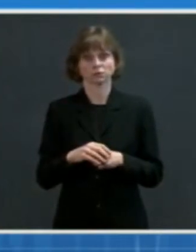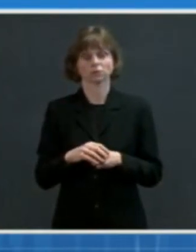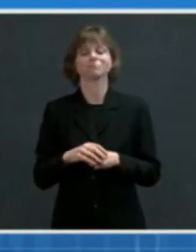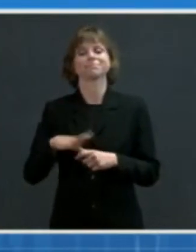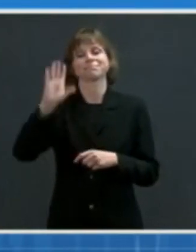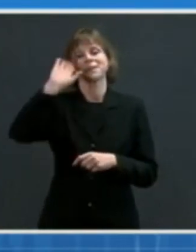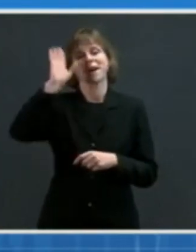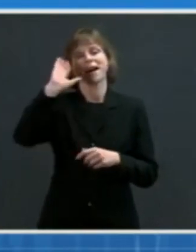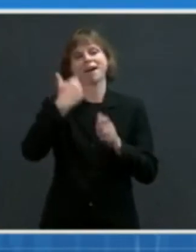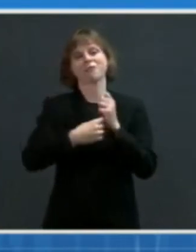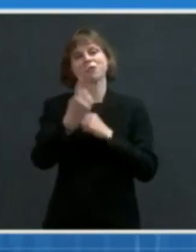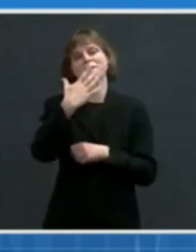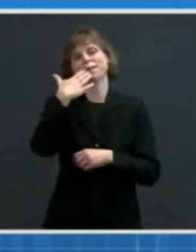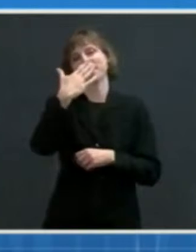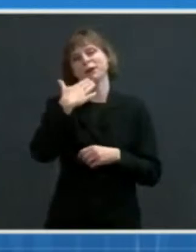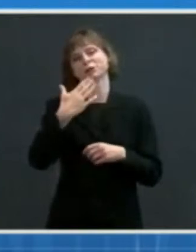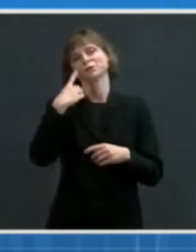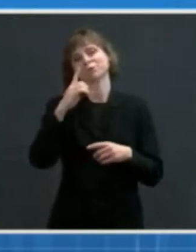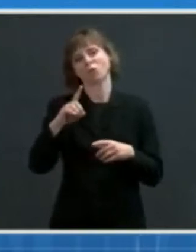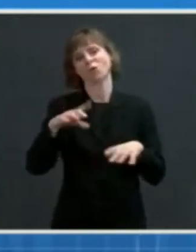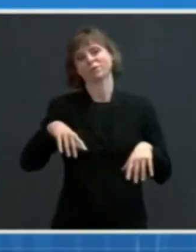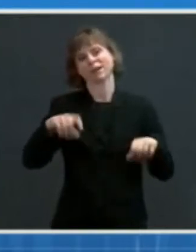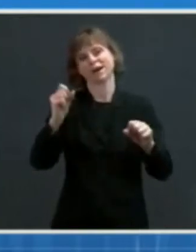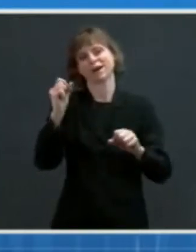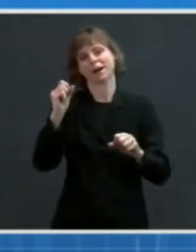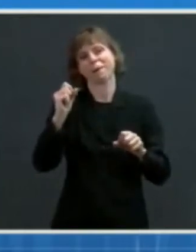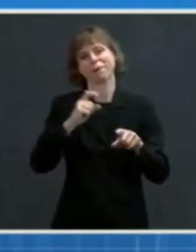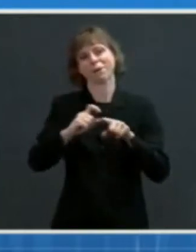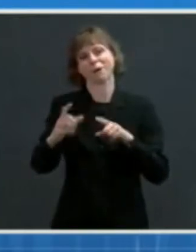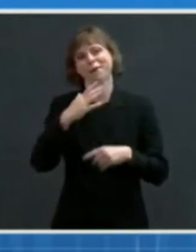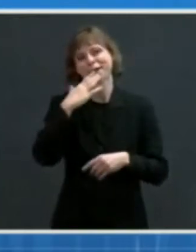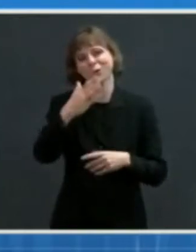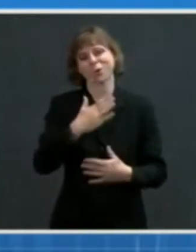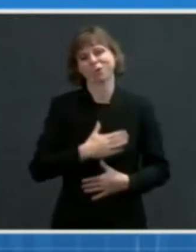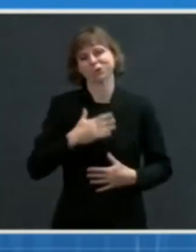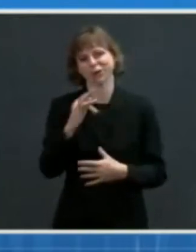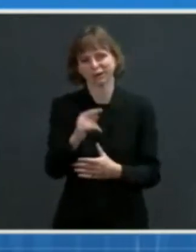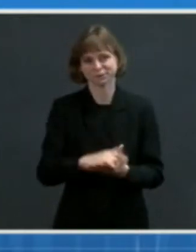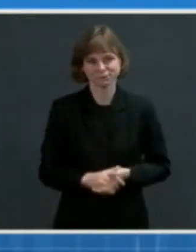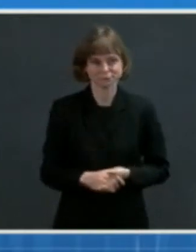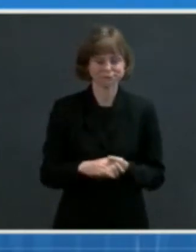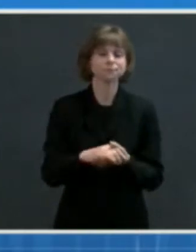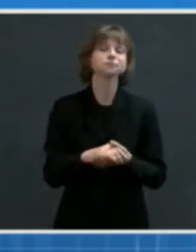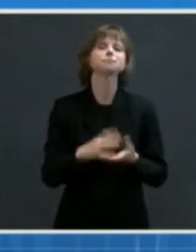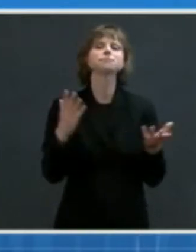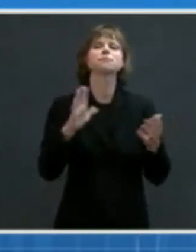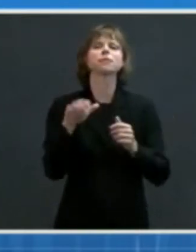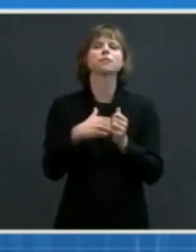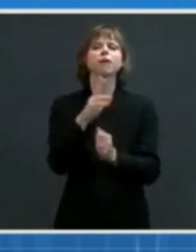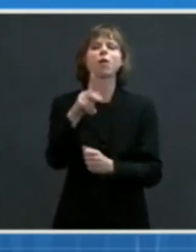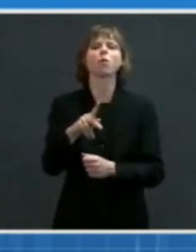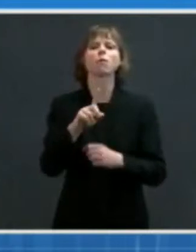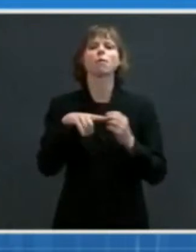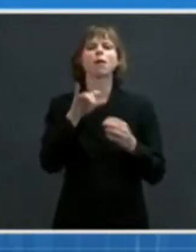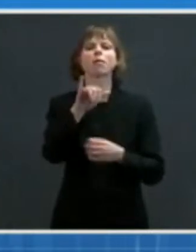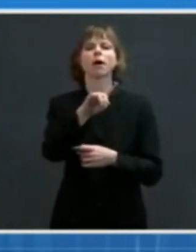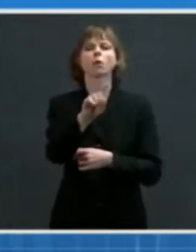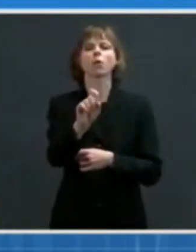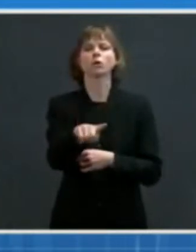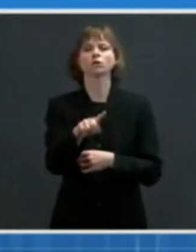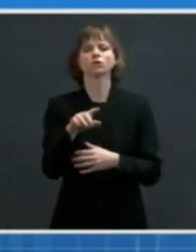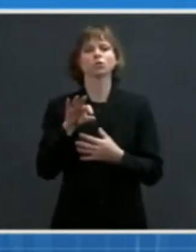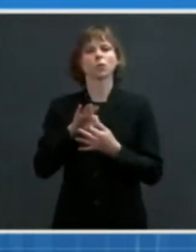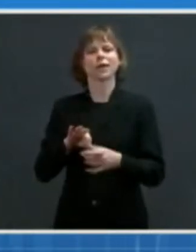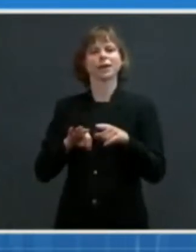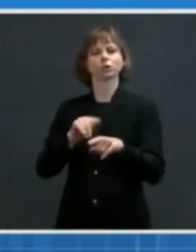Hi, everyone. Thank you so much for doing this call. Really appreciate it. Wanted to follow up on the question about Texas.